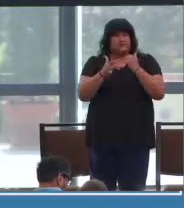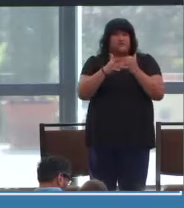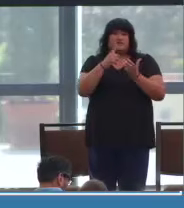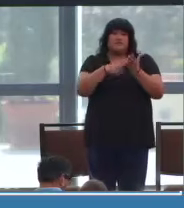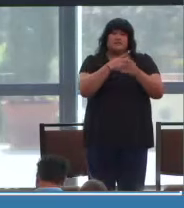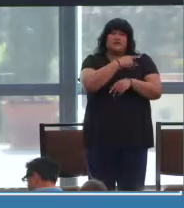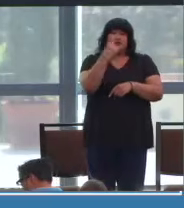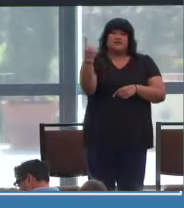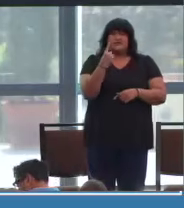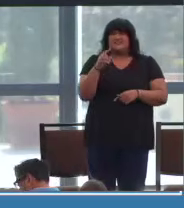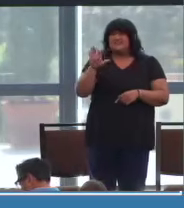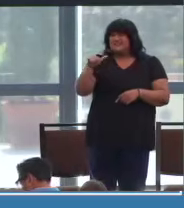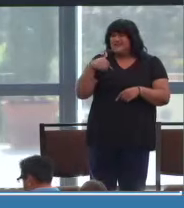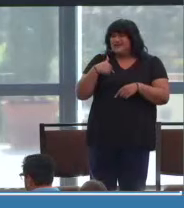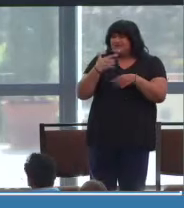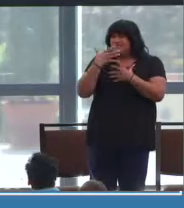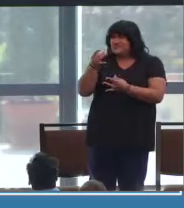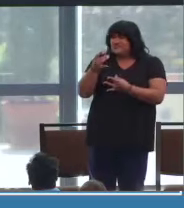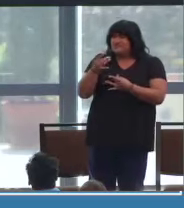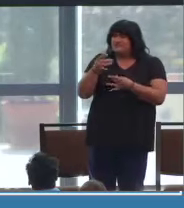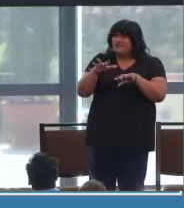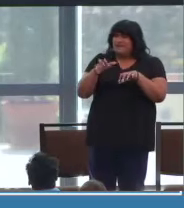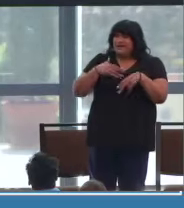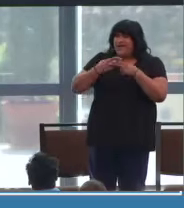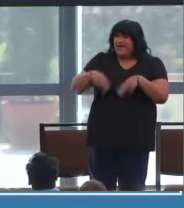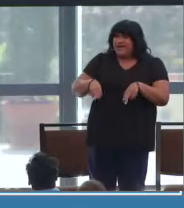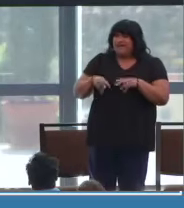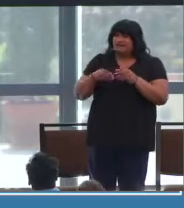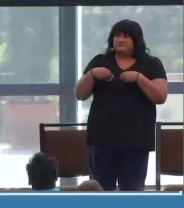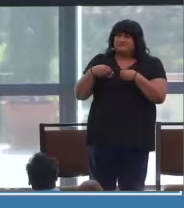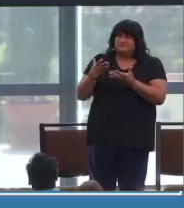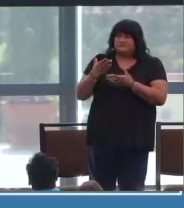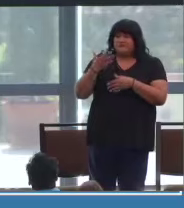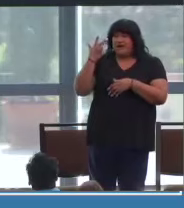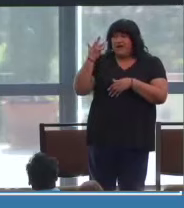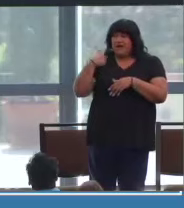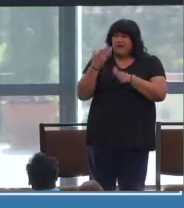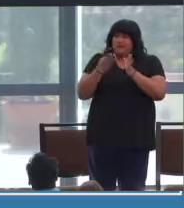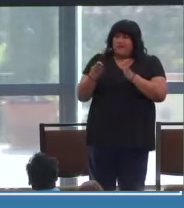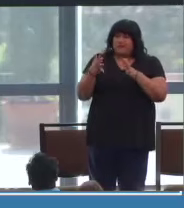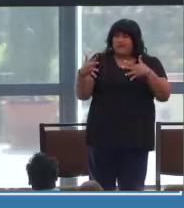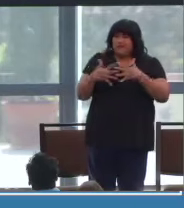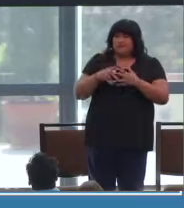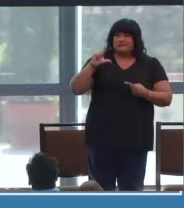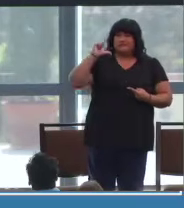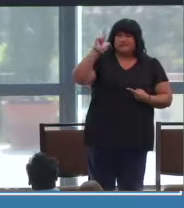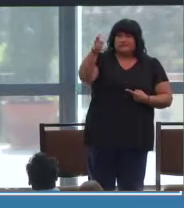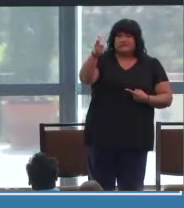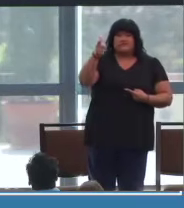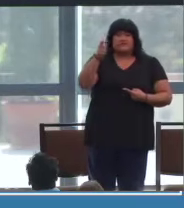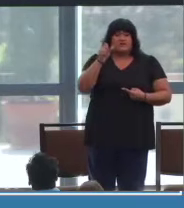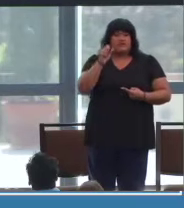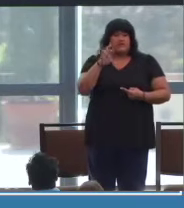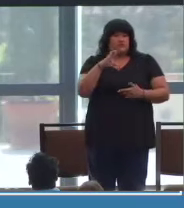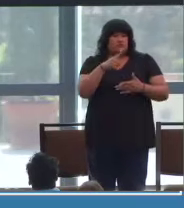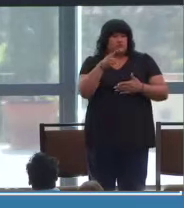patients will come to me and say, I'm interested in freezing my eggs so that I can plan a pregnancy down the line. Sometimes you've been